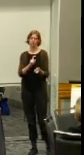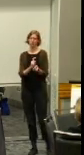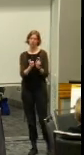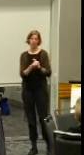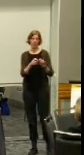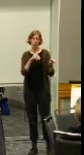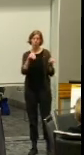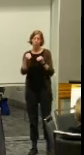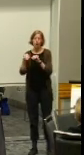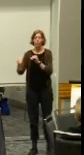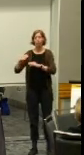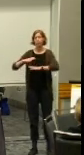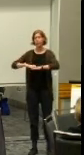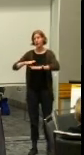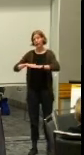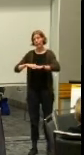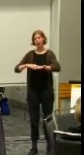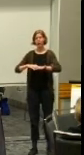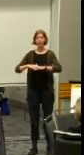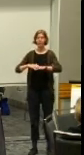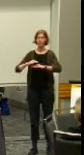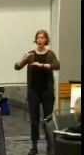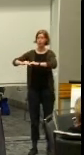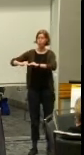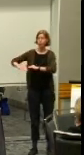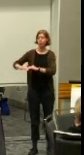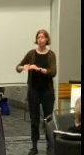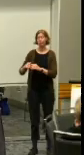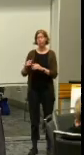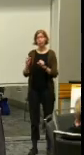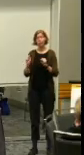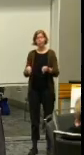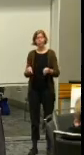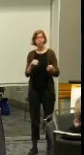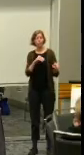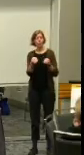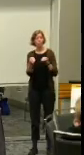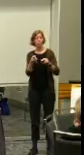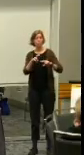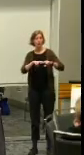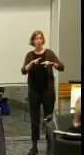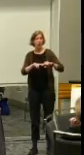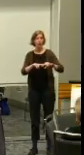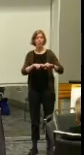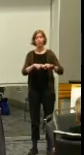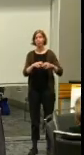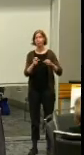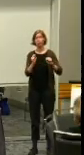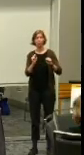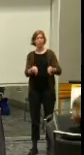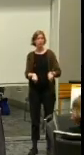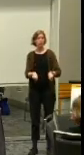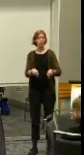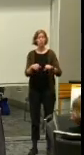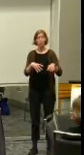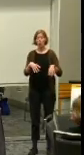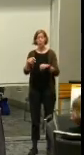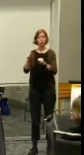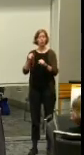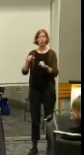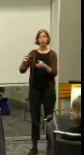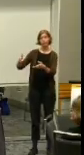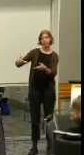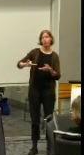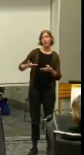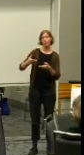to the side. You can host yoga, you can host family, you can hang out with your neighbors, whatever the community ends up ultimately needing. I